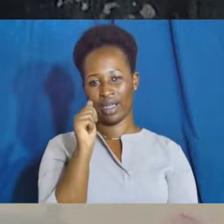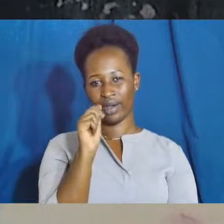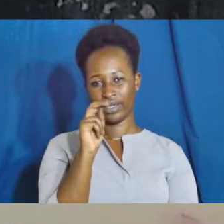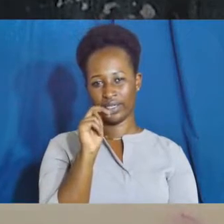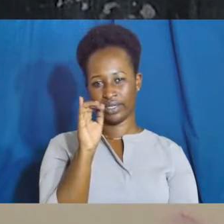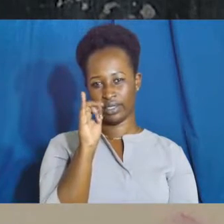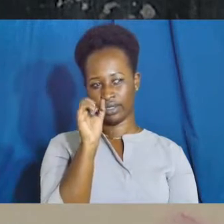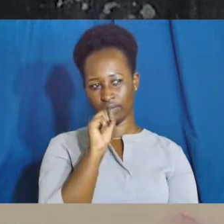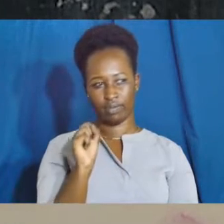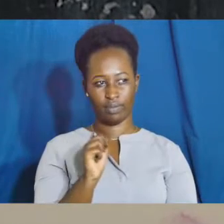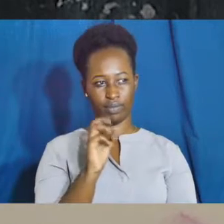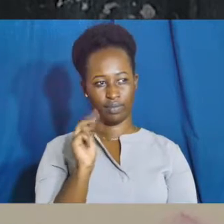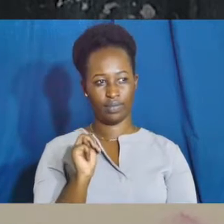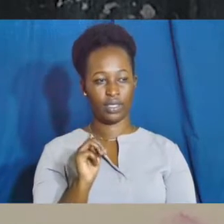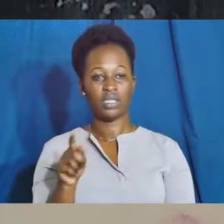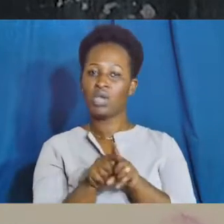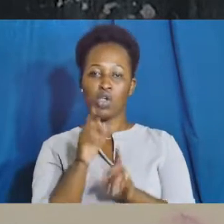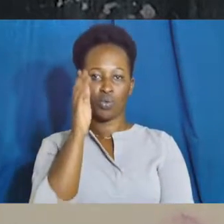linear